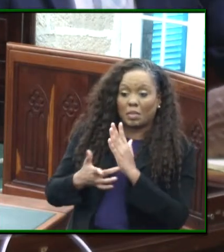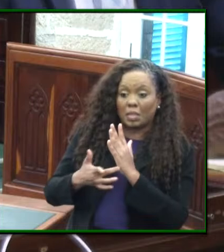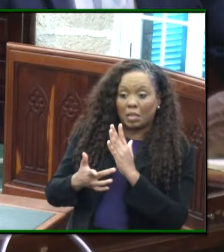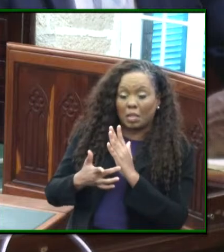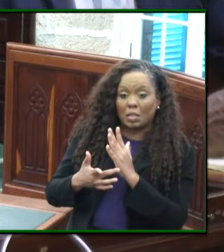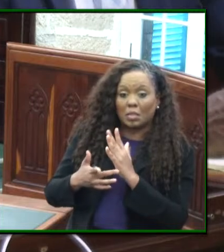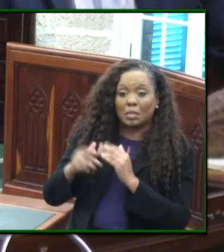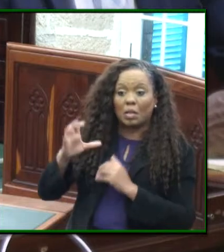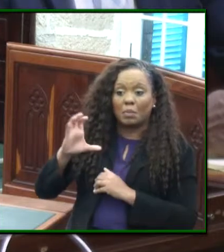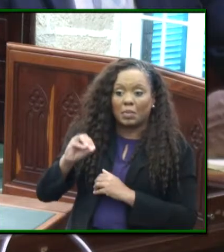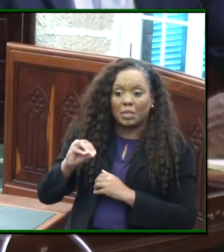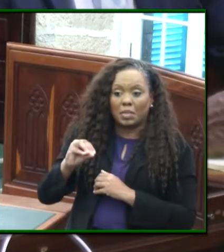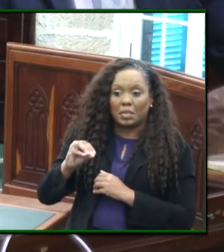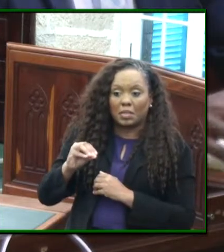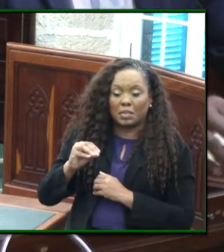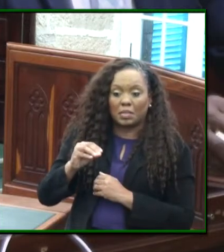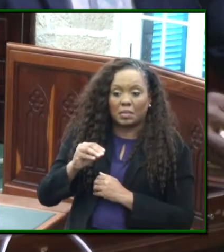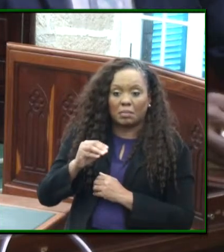remotely.